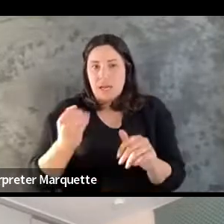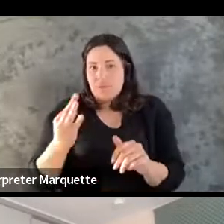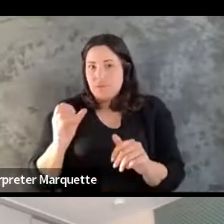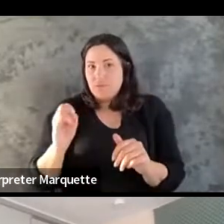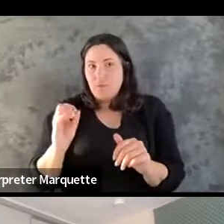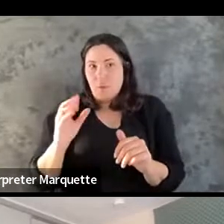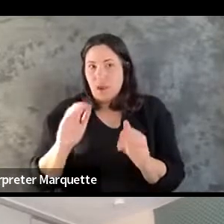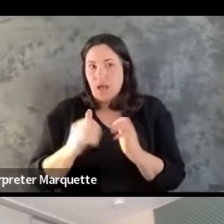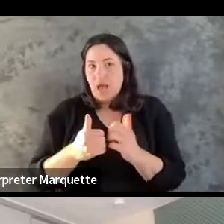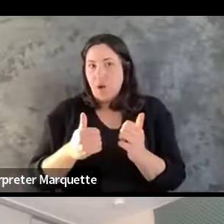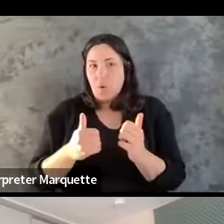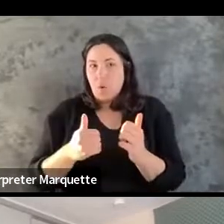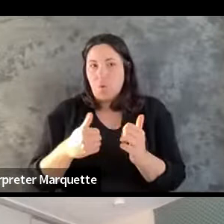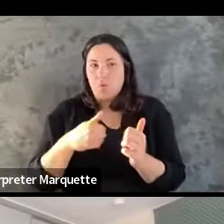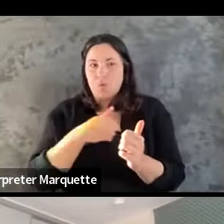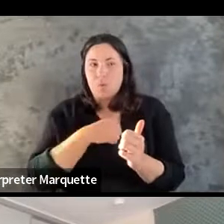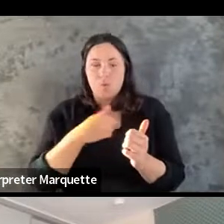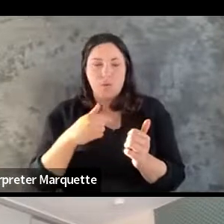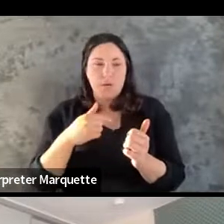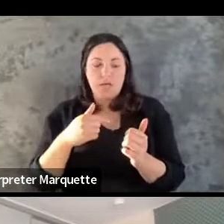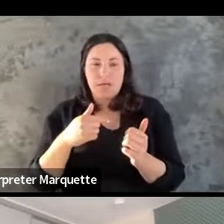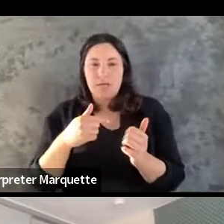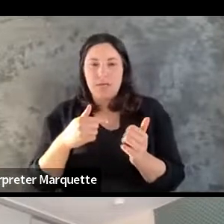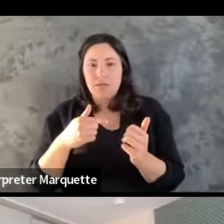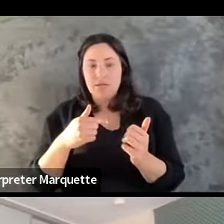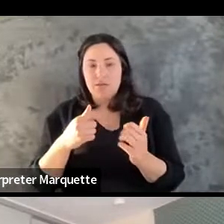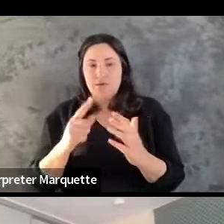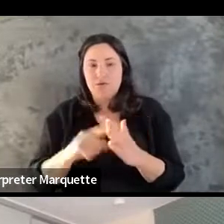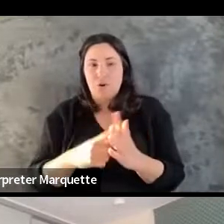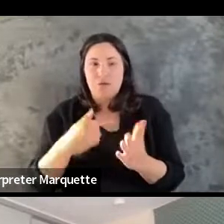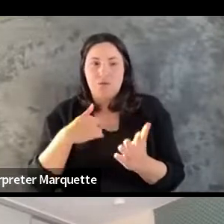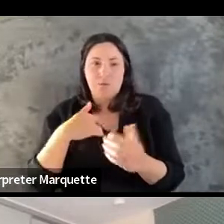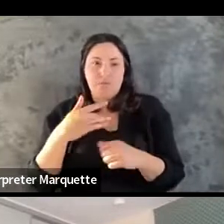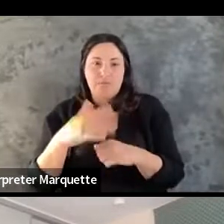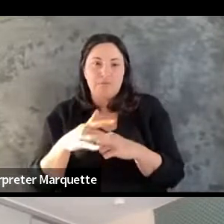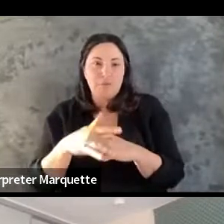as parents look into that and make ourselves available?